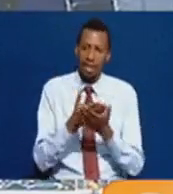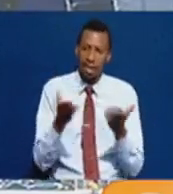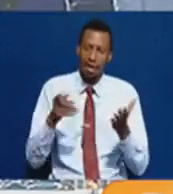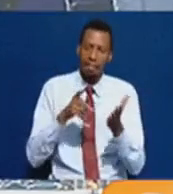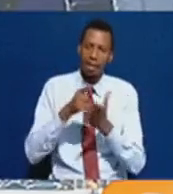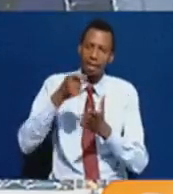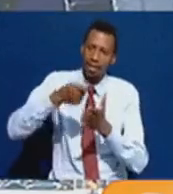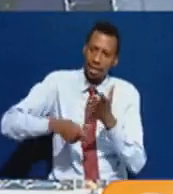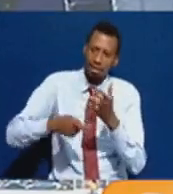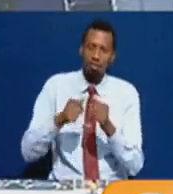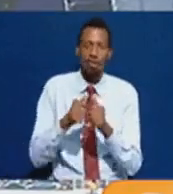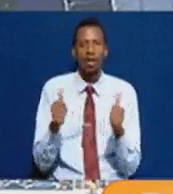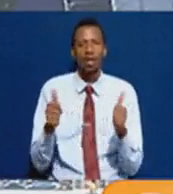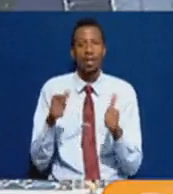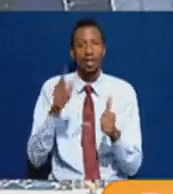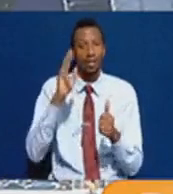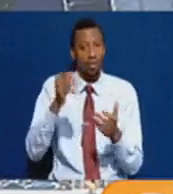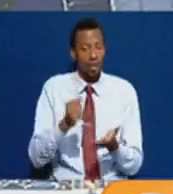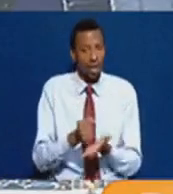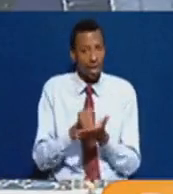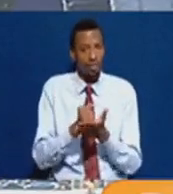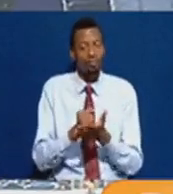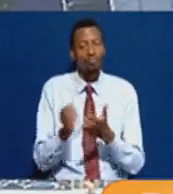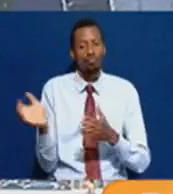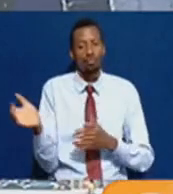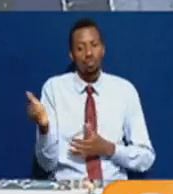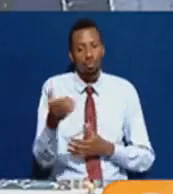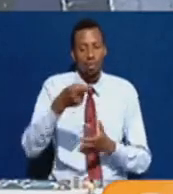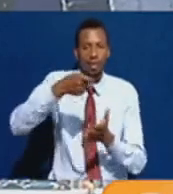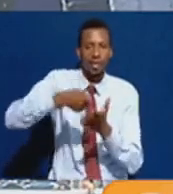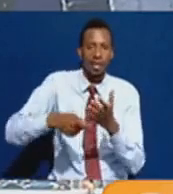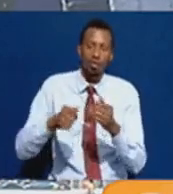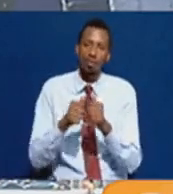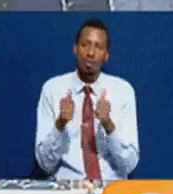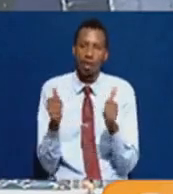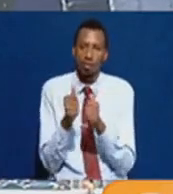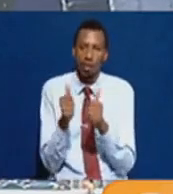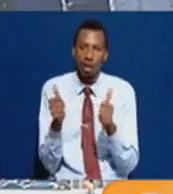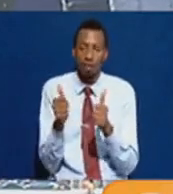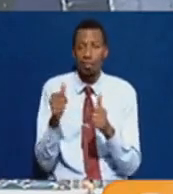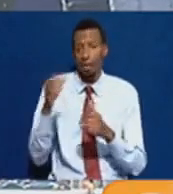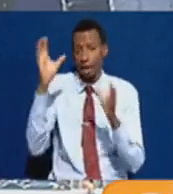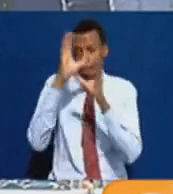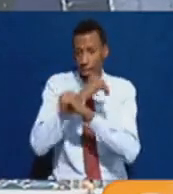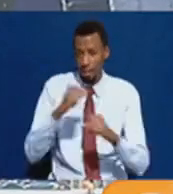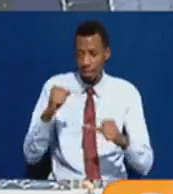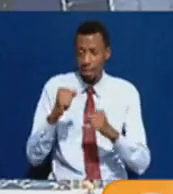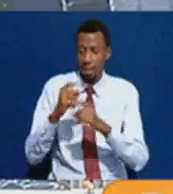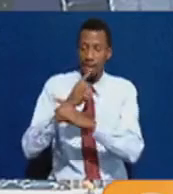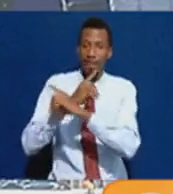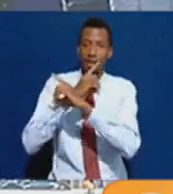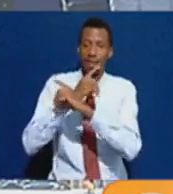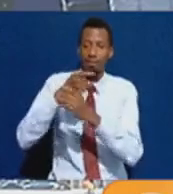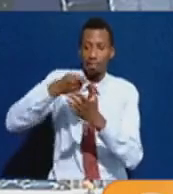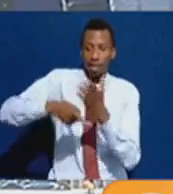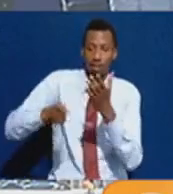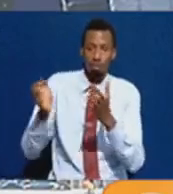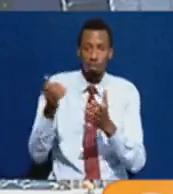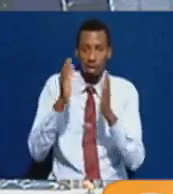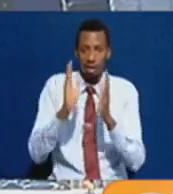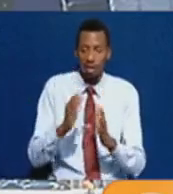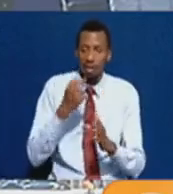will facilitate effective revenue collection. The president, however, defended the tax collector, saying KRA was working